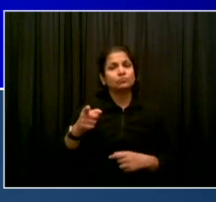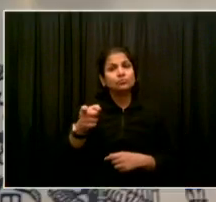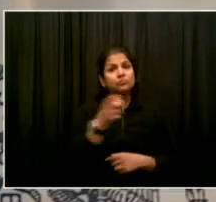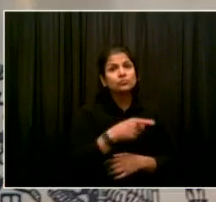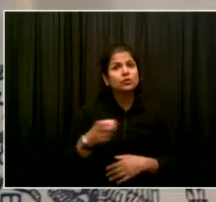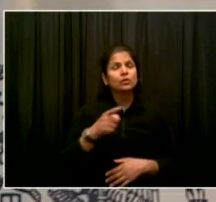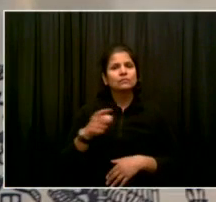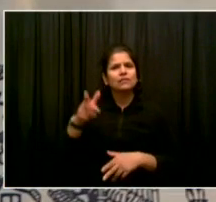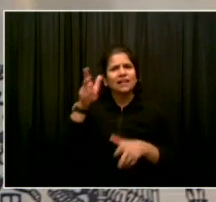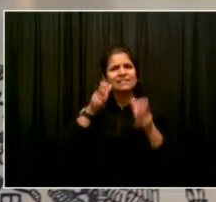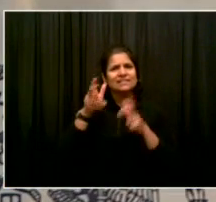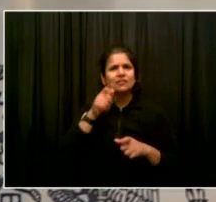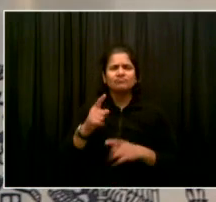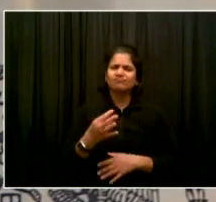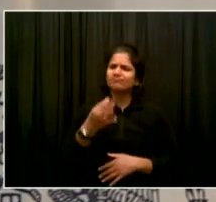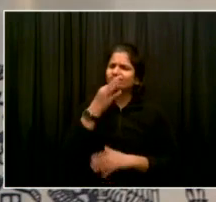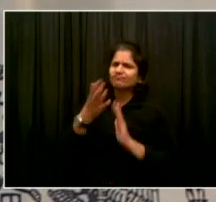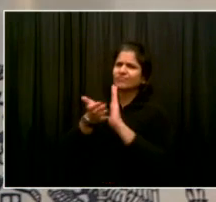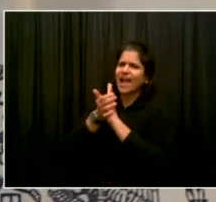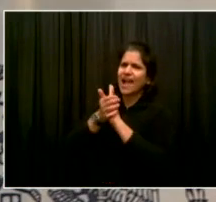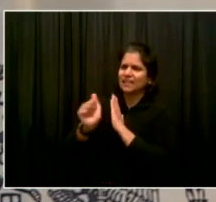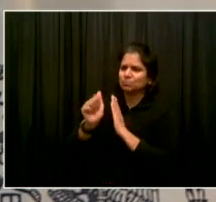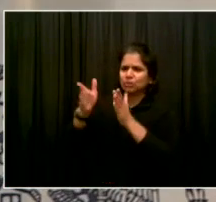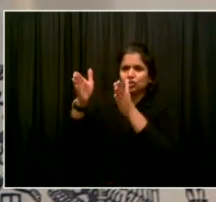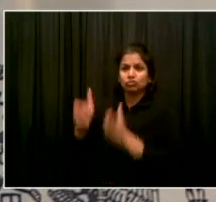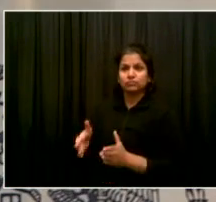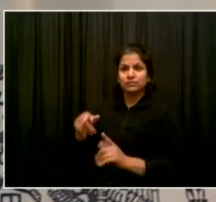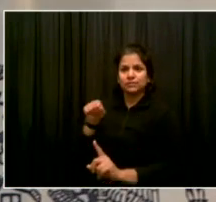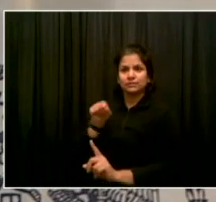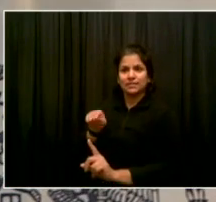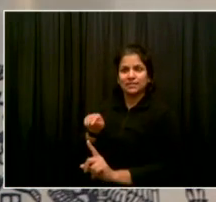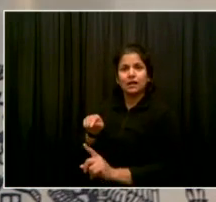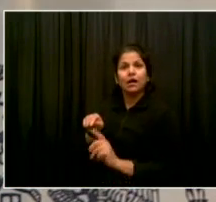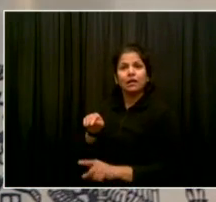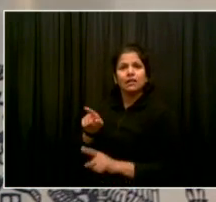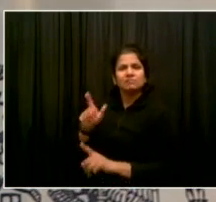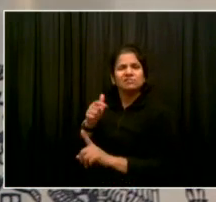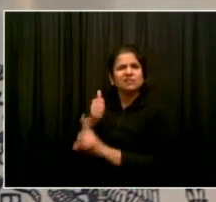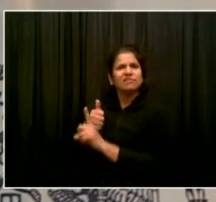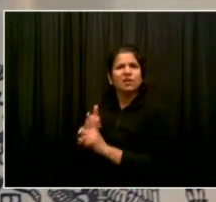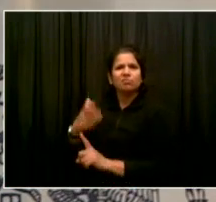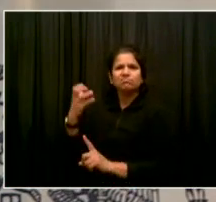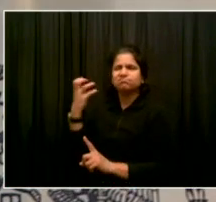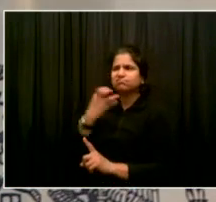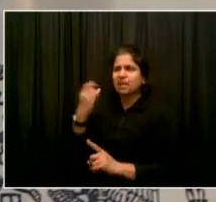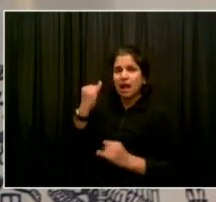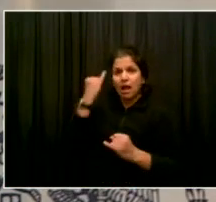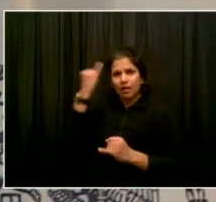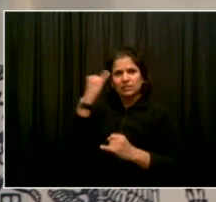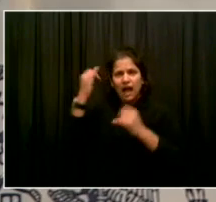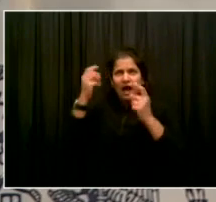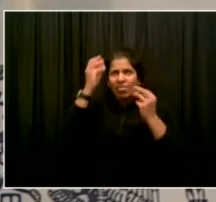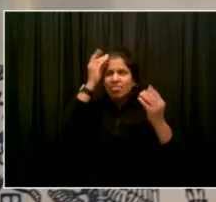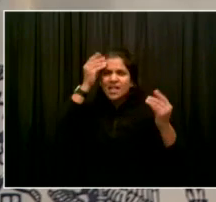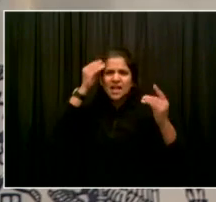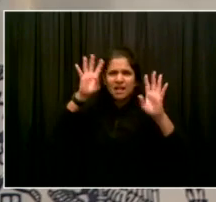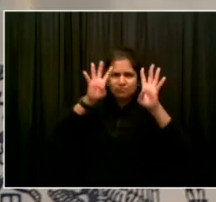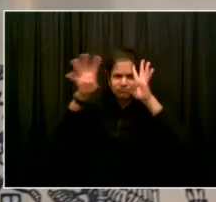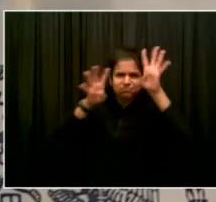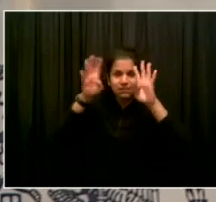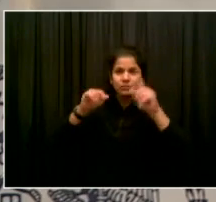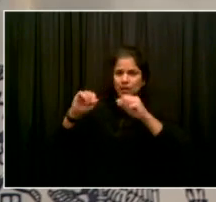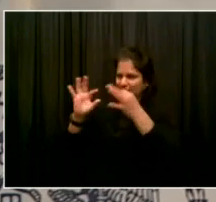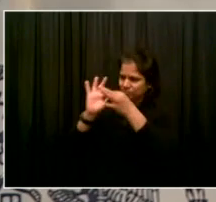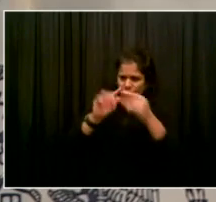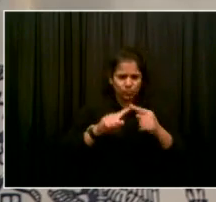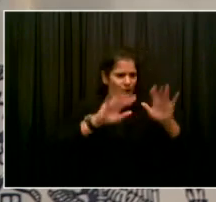also one of the real thinkers about how we address the climate crisis, who has studied the challenges but also